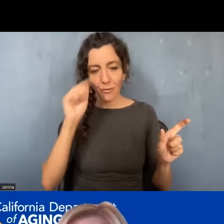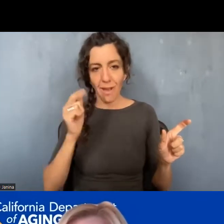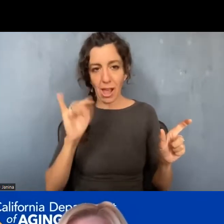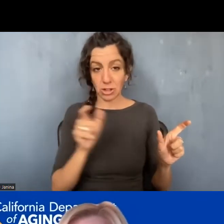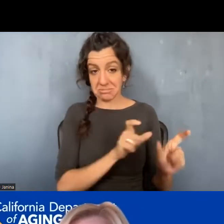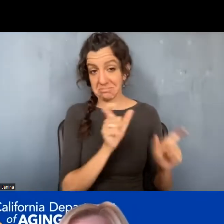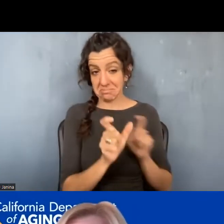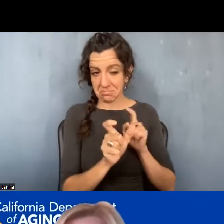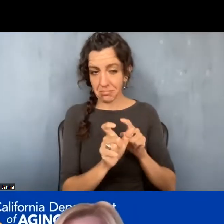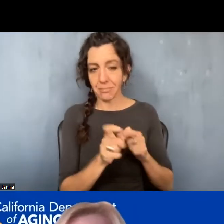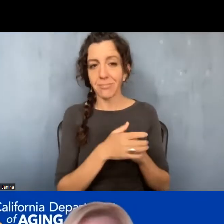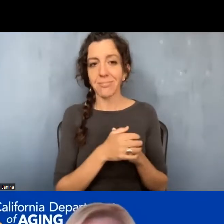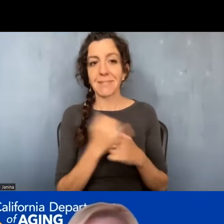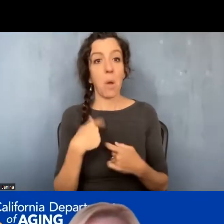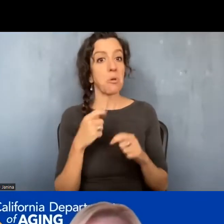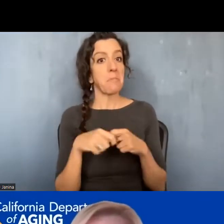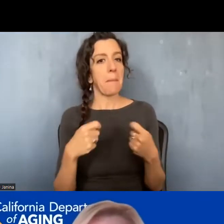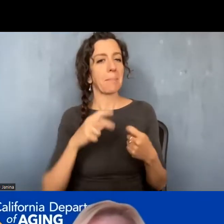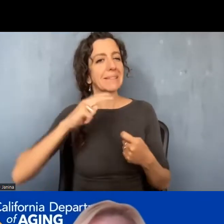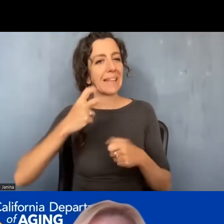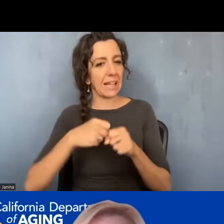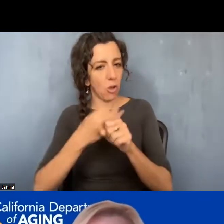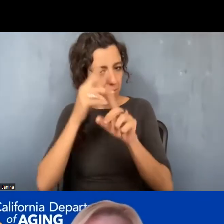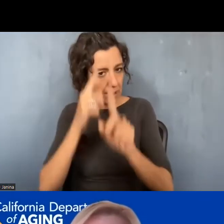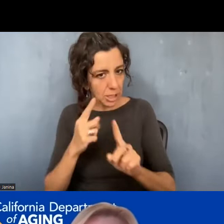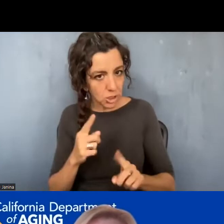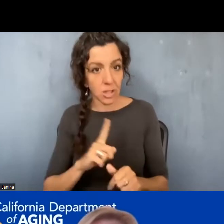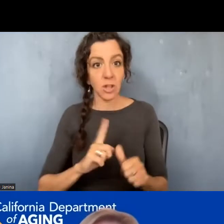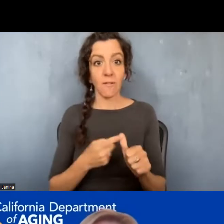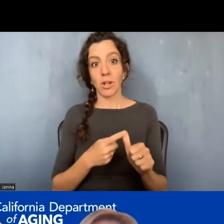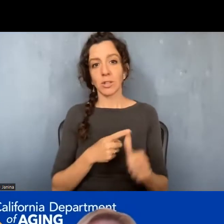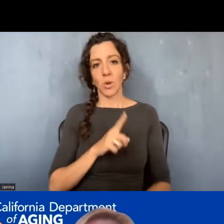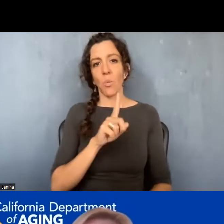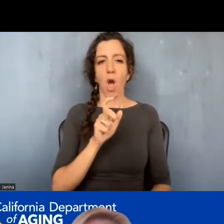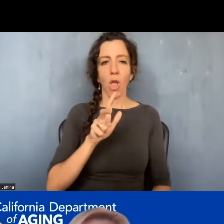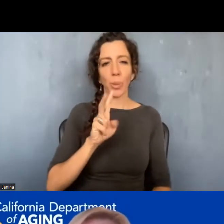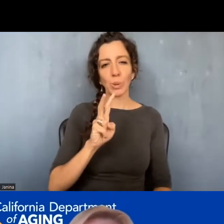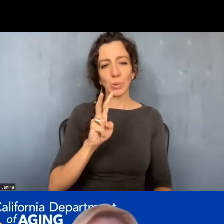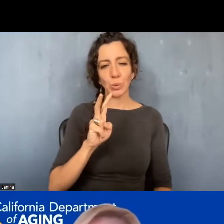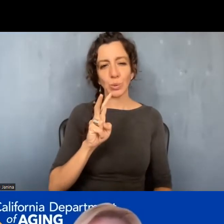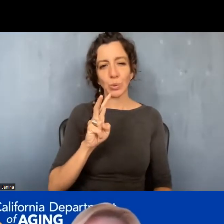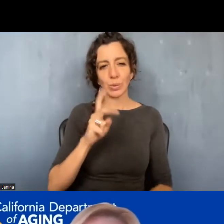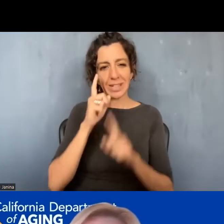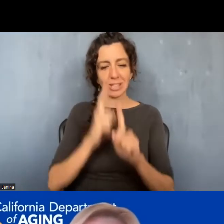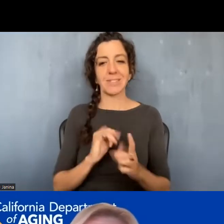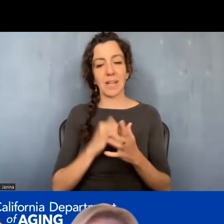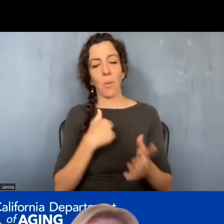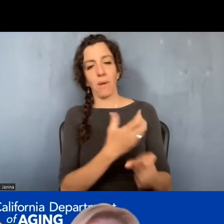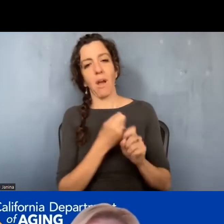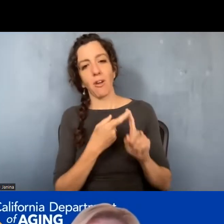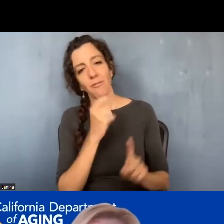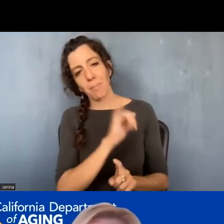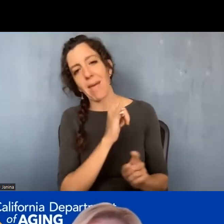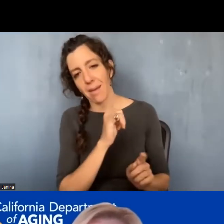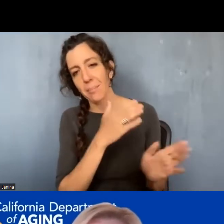the 2nd year of initiatives, the first 132 initiatives that grew out of the Master Plan for Aging. And I know that many of you